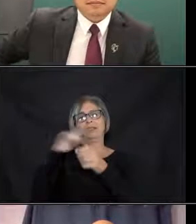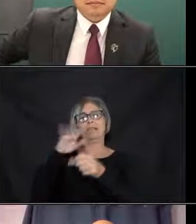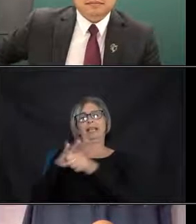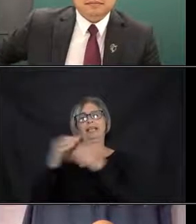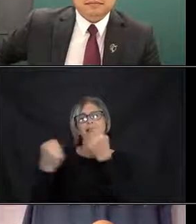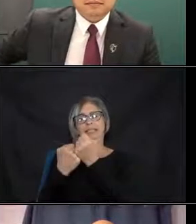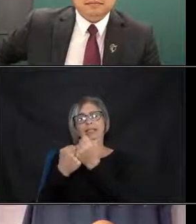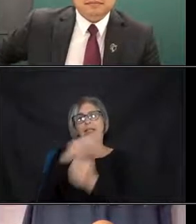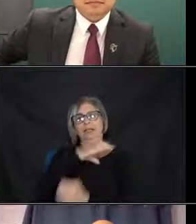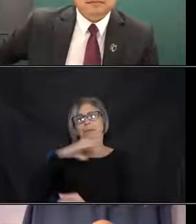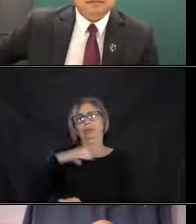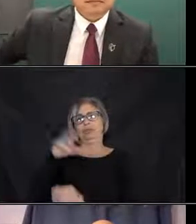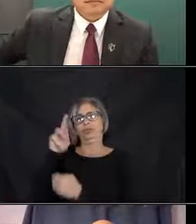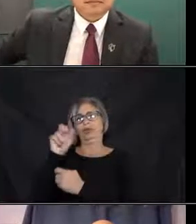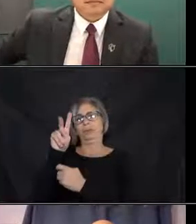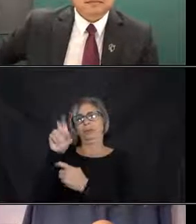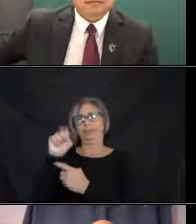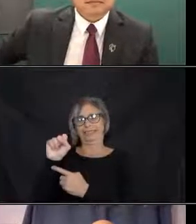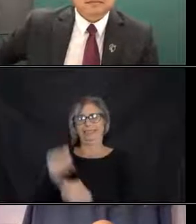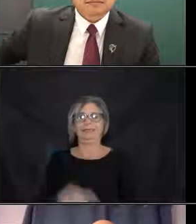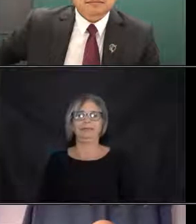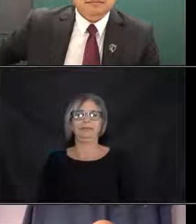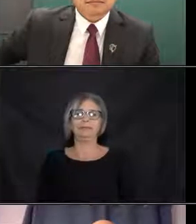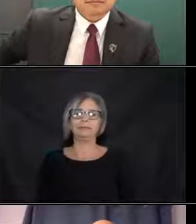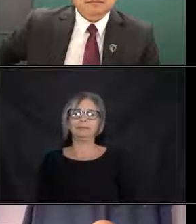Christina Romulus.